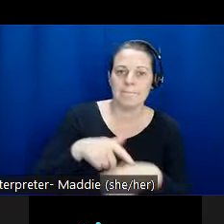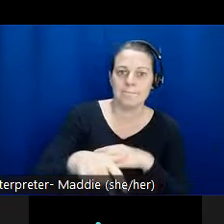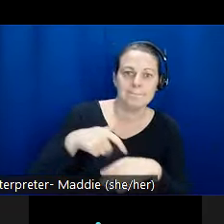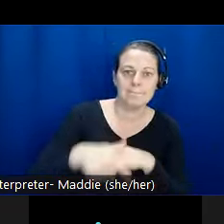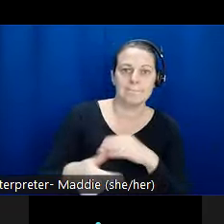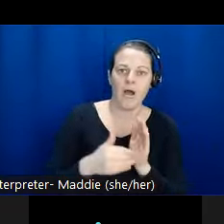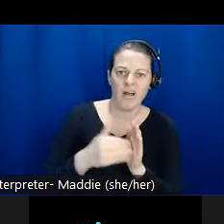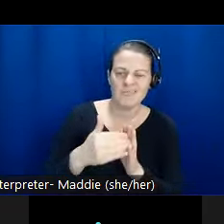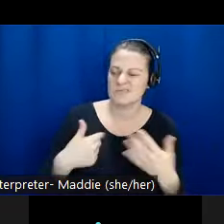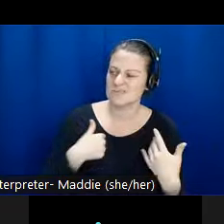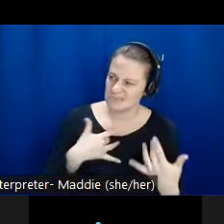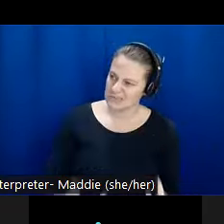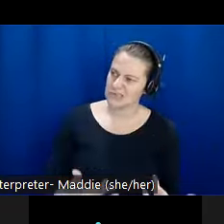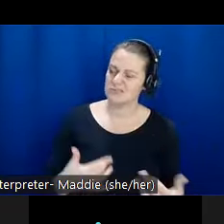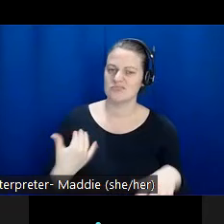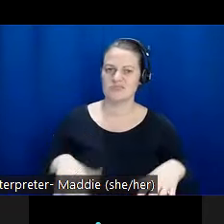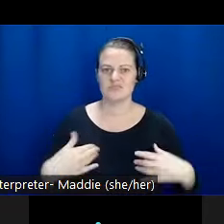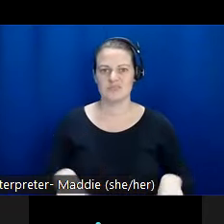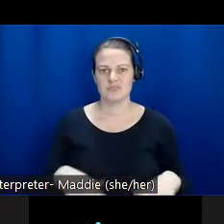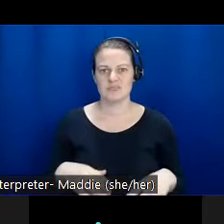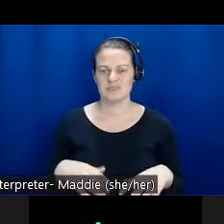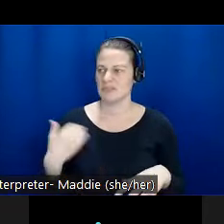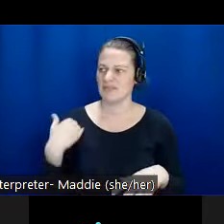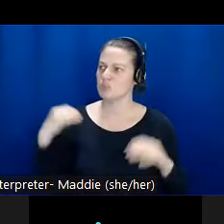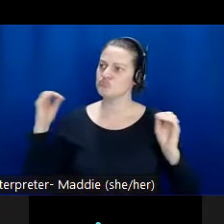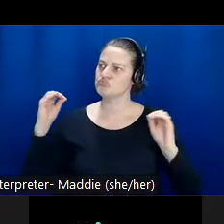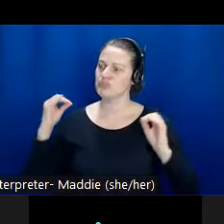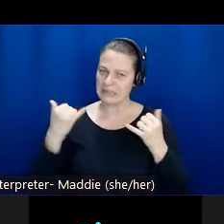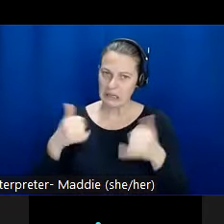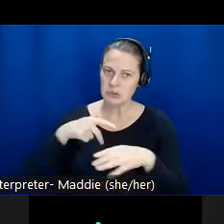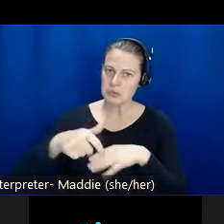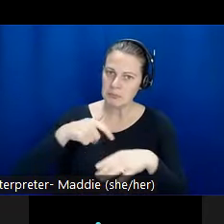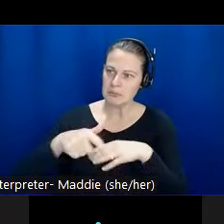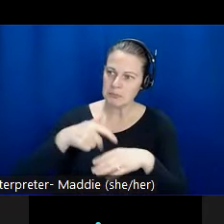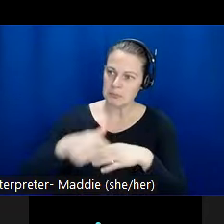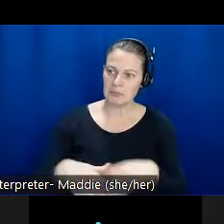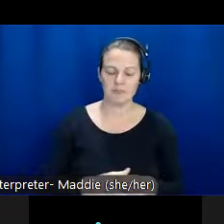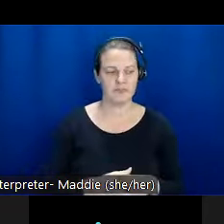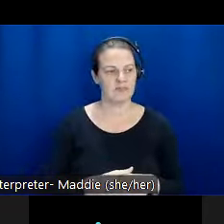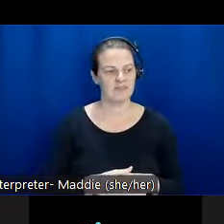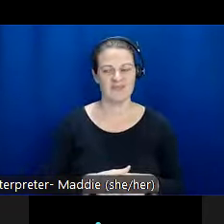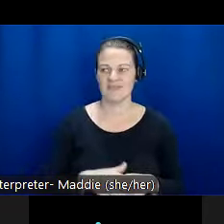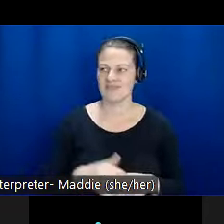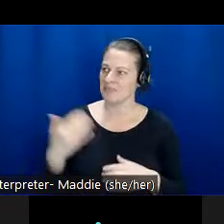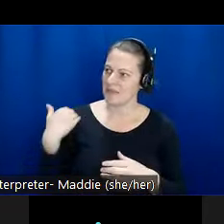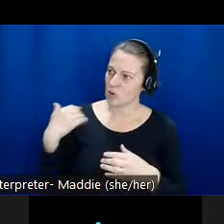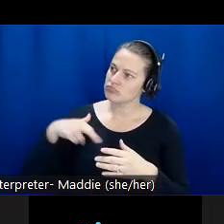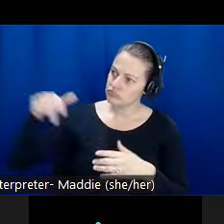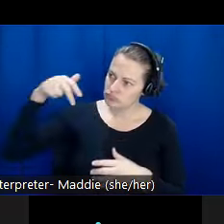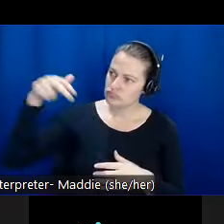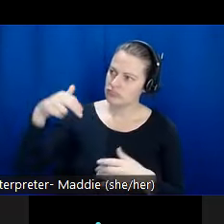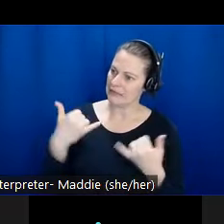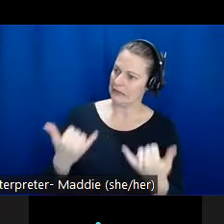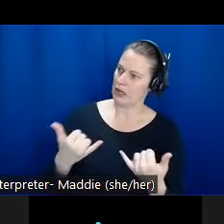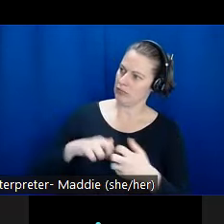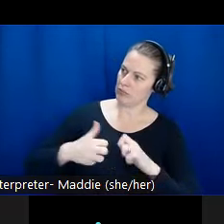used to, and or they're not as confident with going up and down stairs in their home.